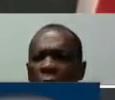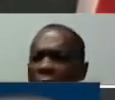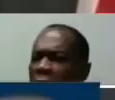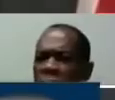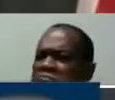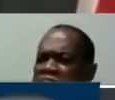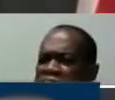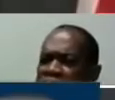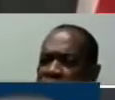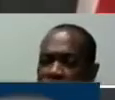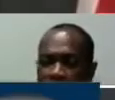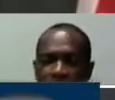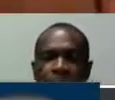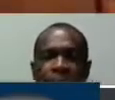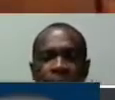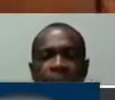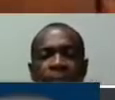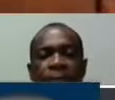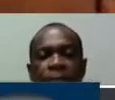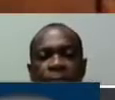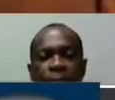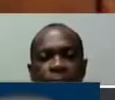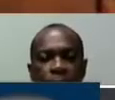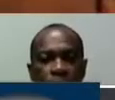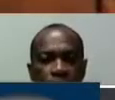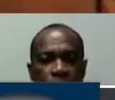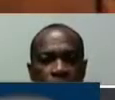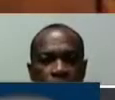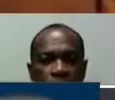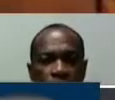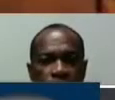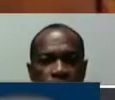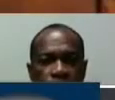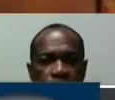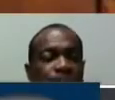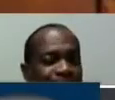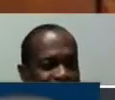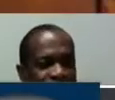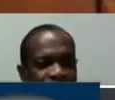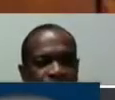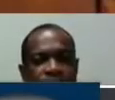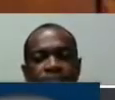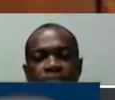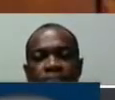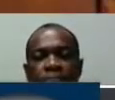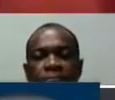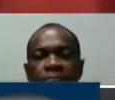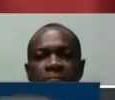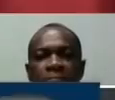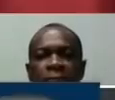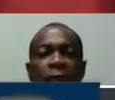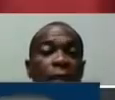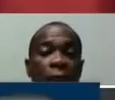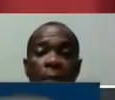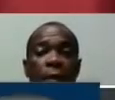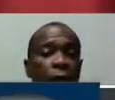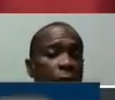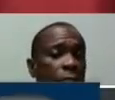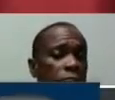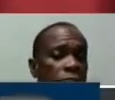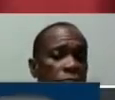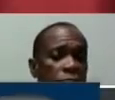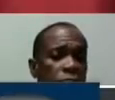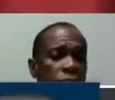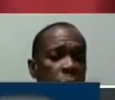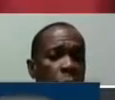some of what I've said earlier on. Thank you very much, Prime Minister, to our cabinet colleagues, the health team, members of the